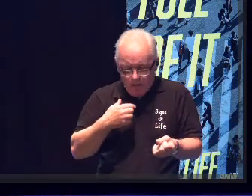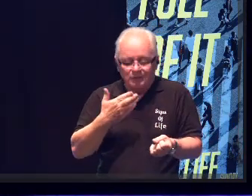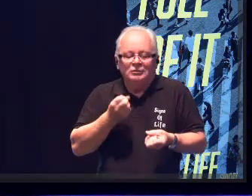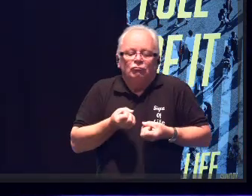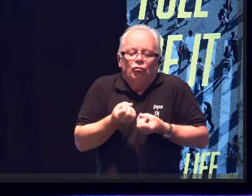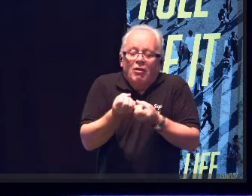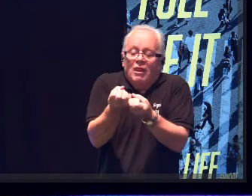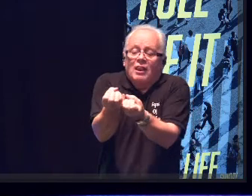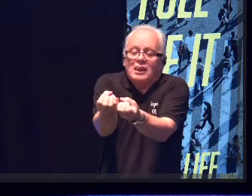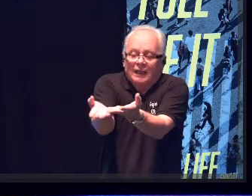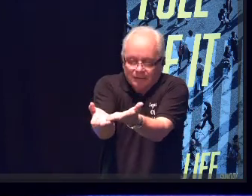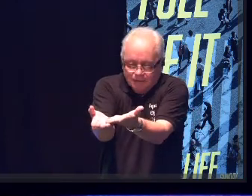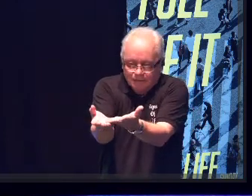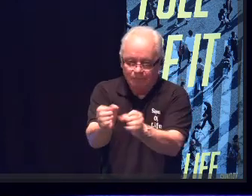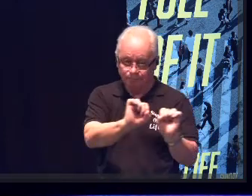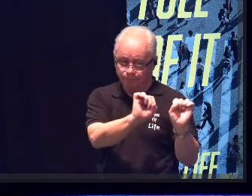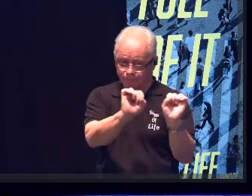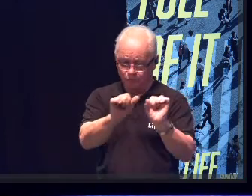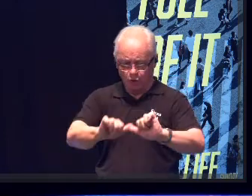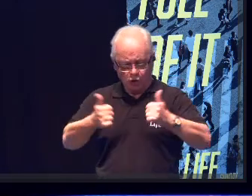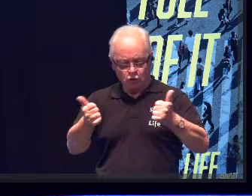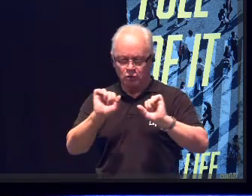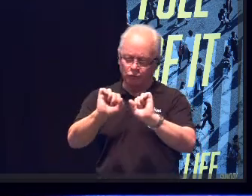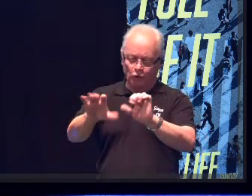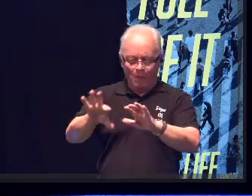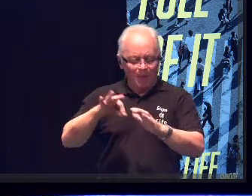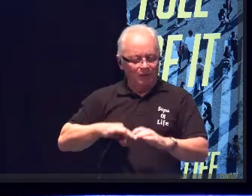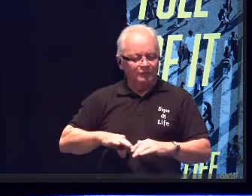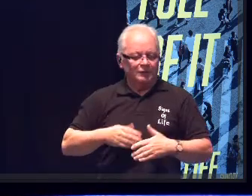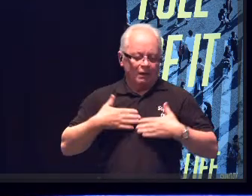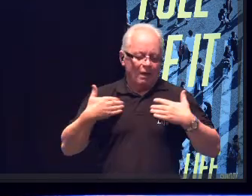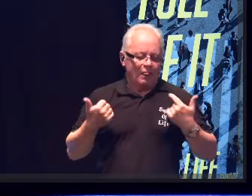It's for your good and for your benefit.